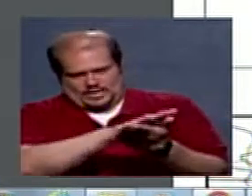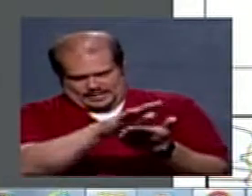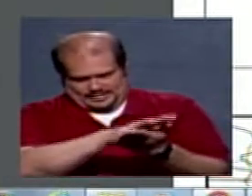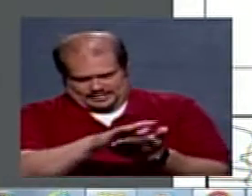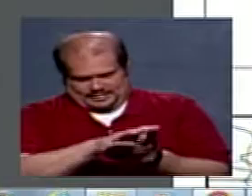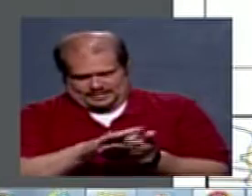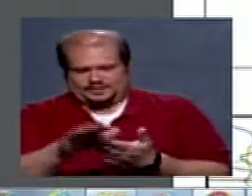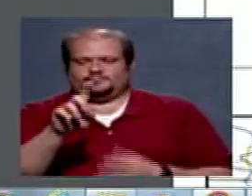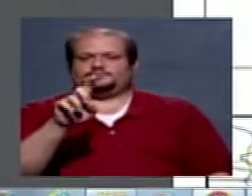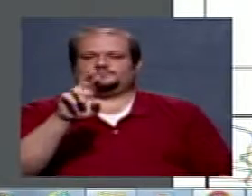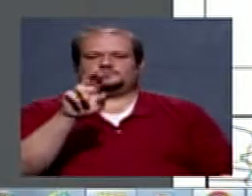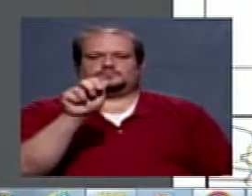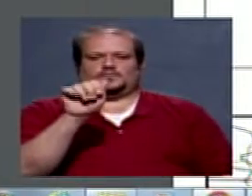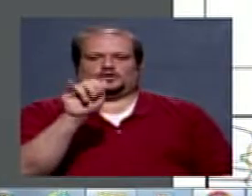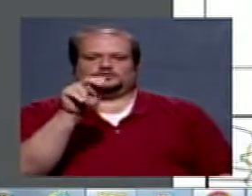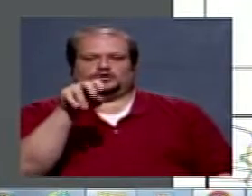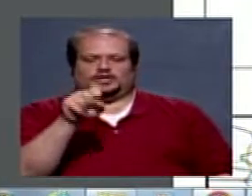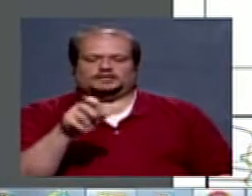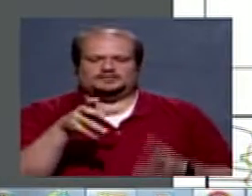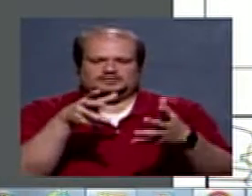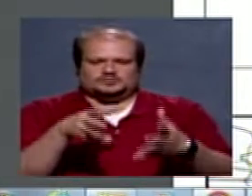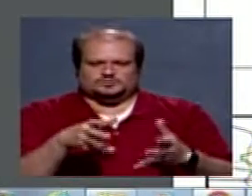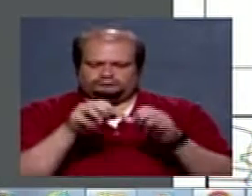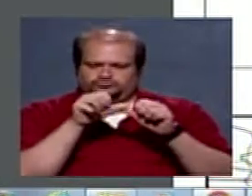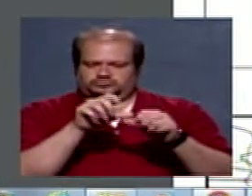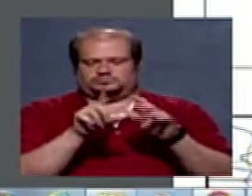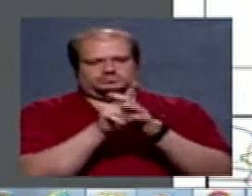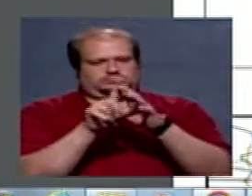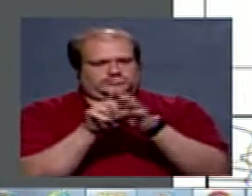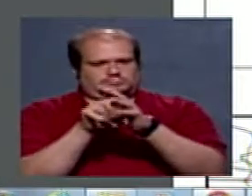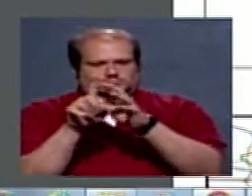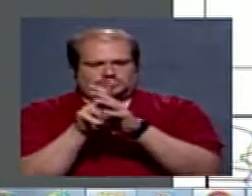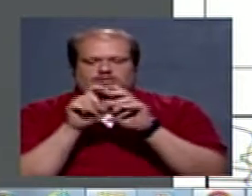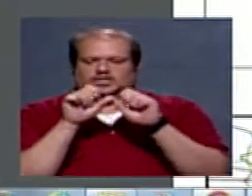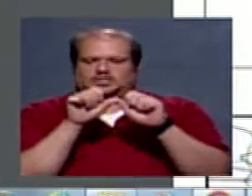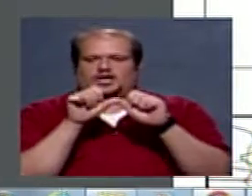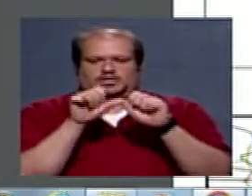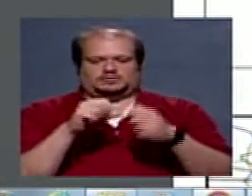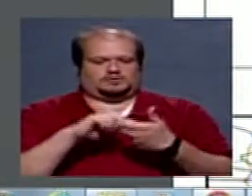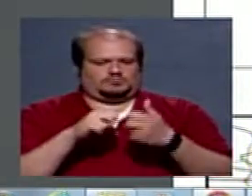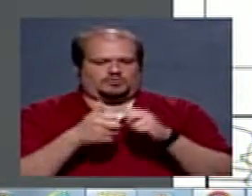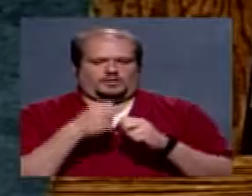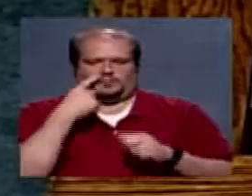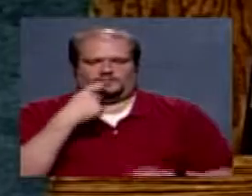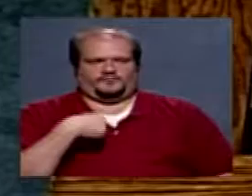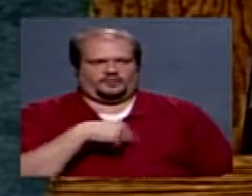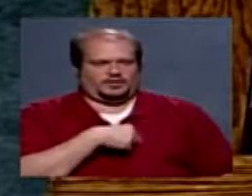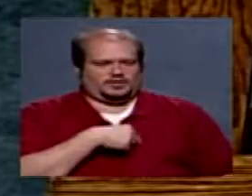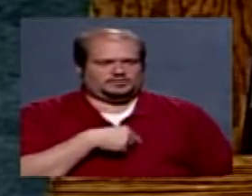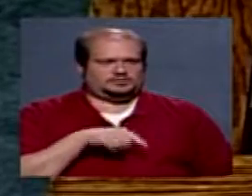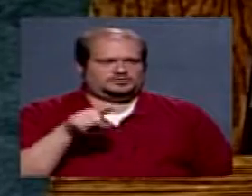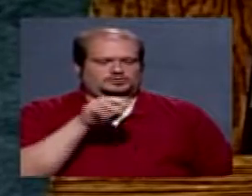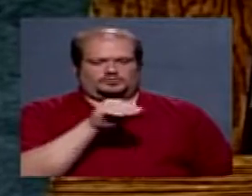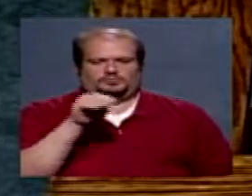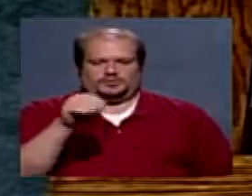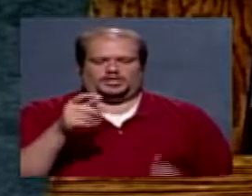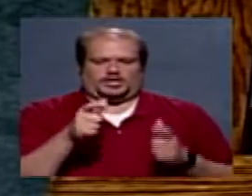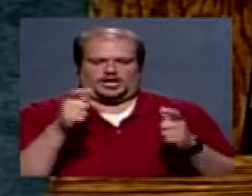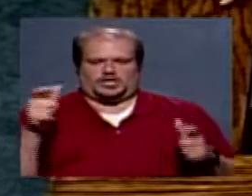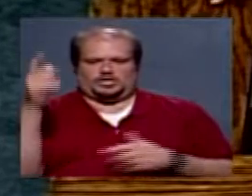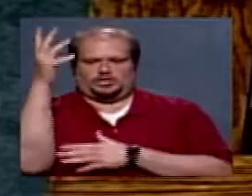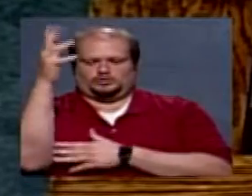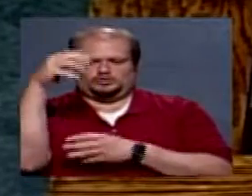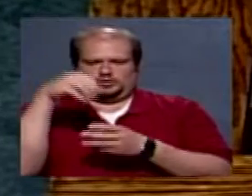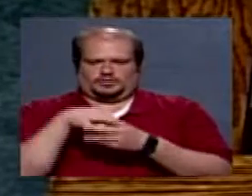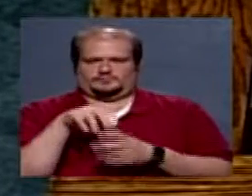clean out the drains, it remains a recurring and a constant problem for us. You put a huge tree in one